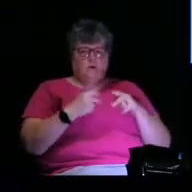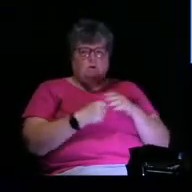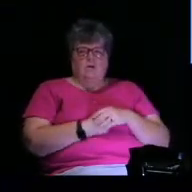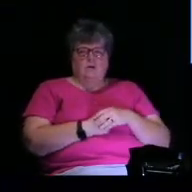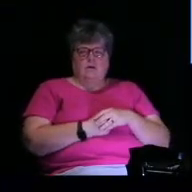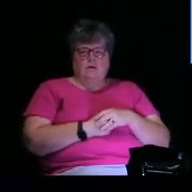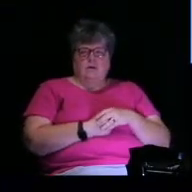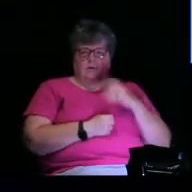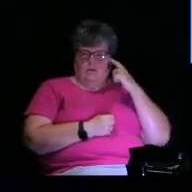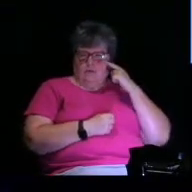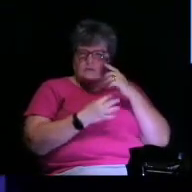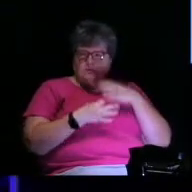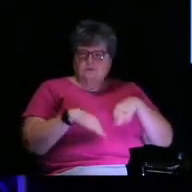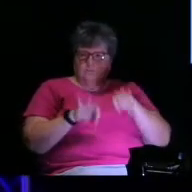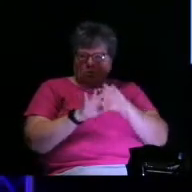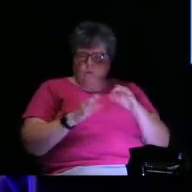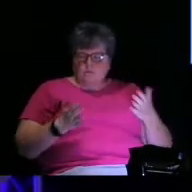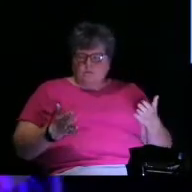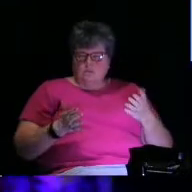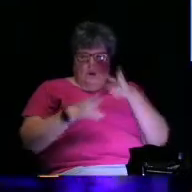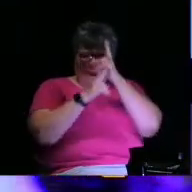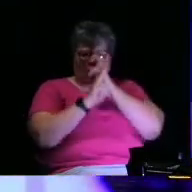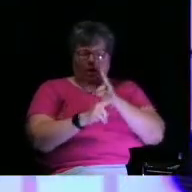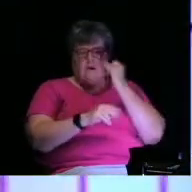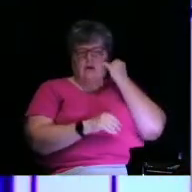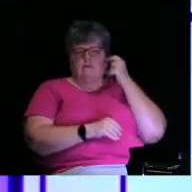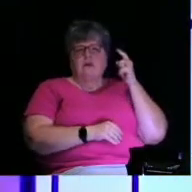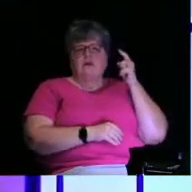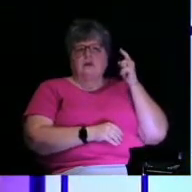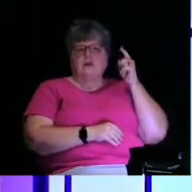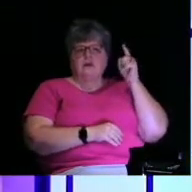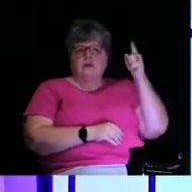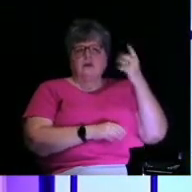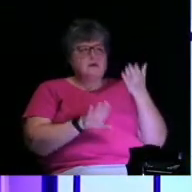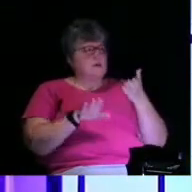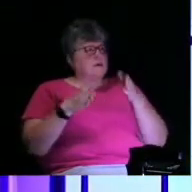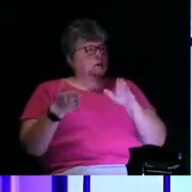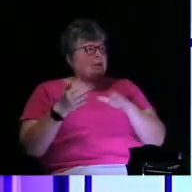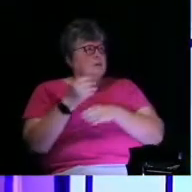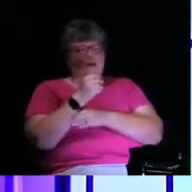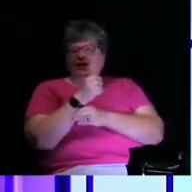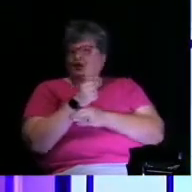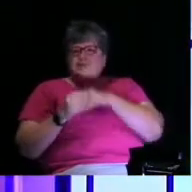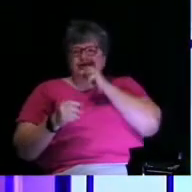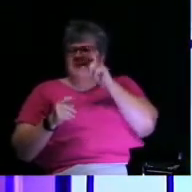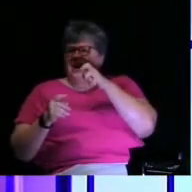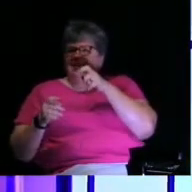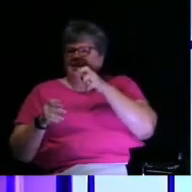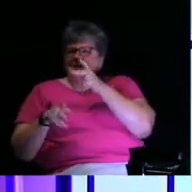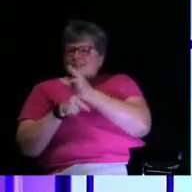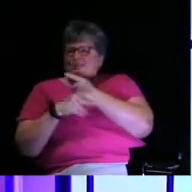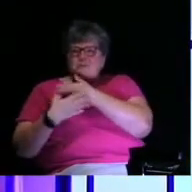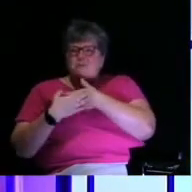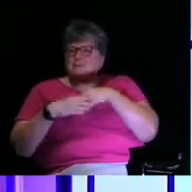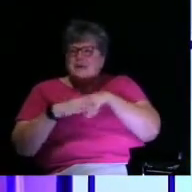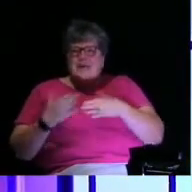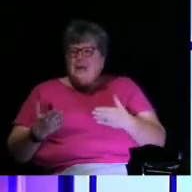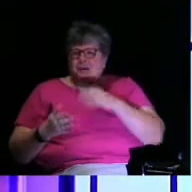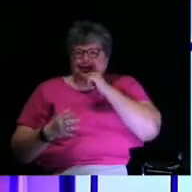Don't you think that's a worthy honor of his sacrifice? If he died, she didn't have to take him out. She can keep his baby in here. It's all good.